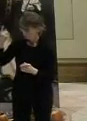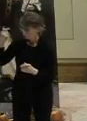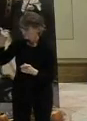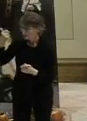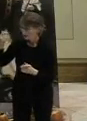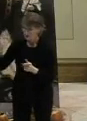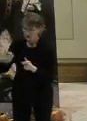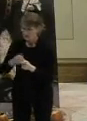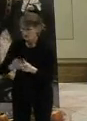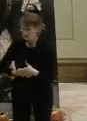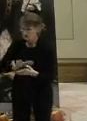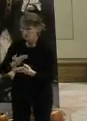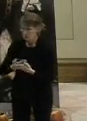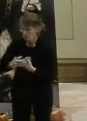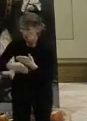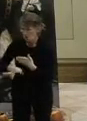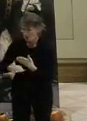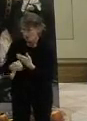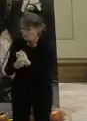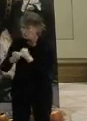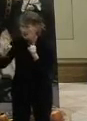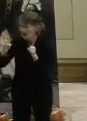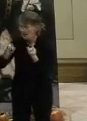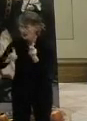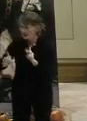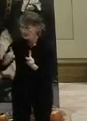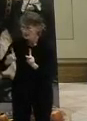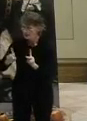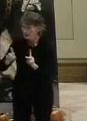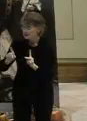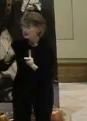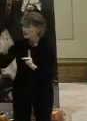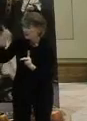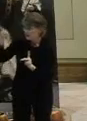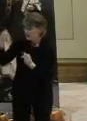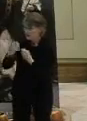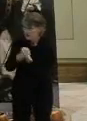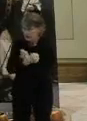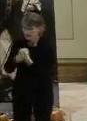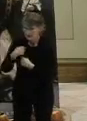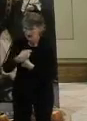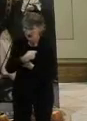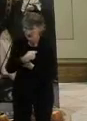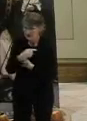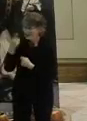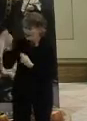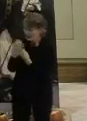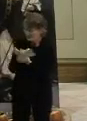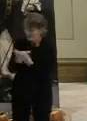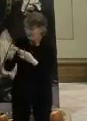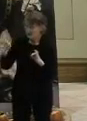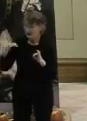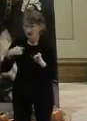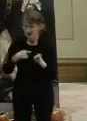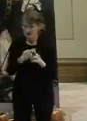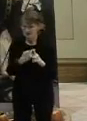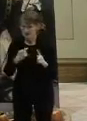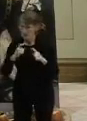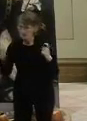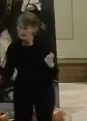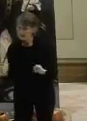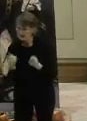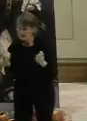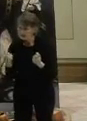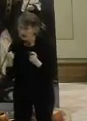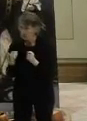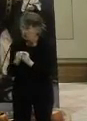and ruler of the kings of the earth. To him who loves us and has freed us from our sins by his blood, who